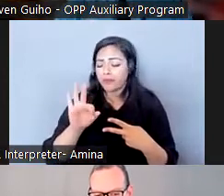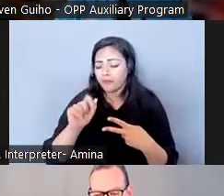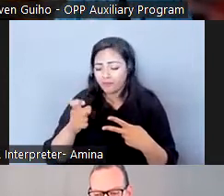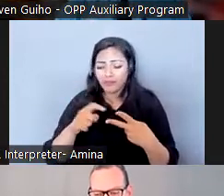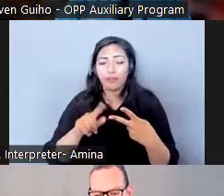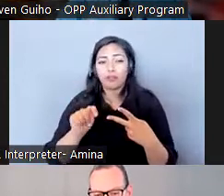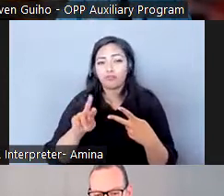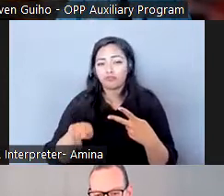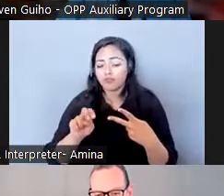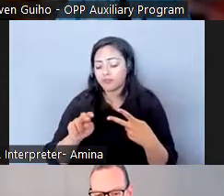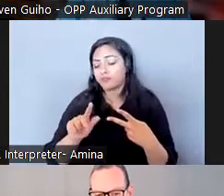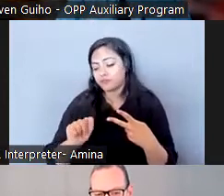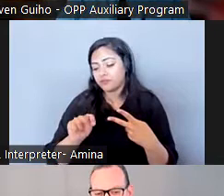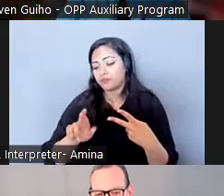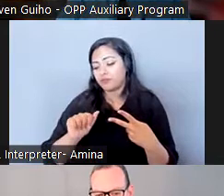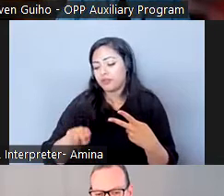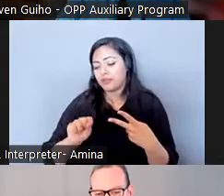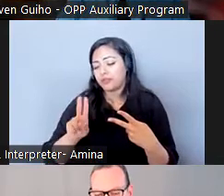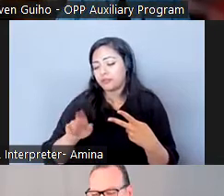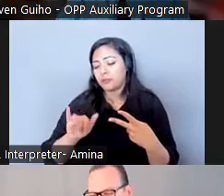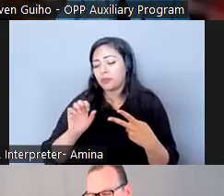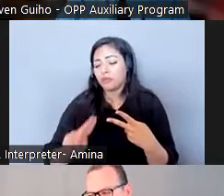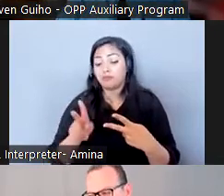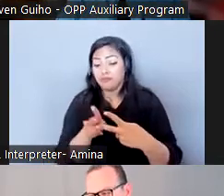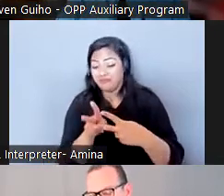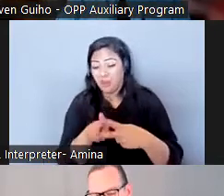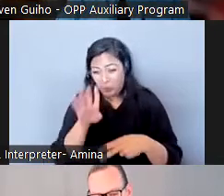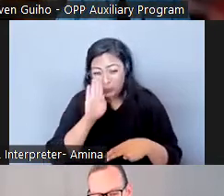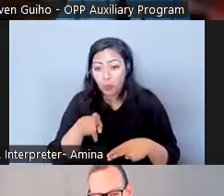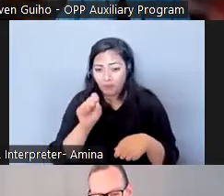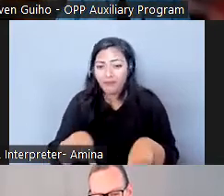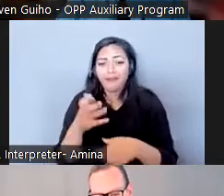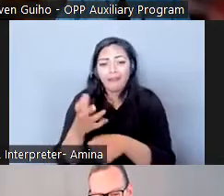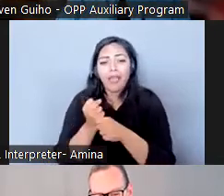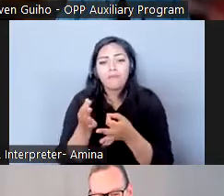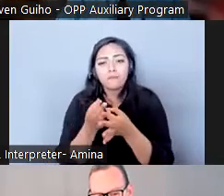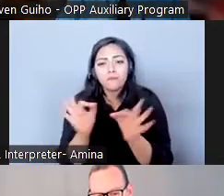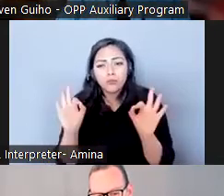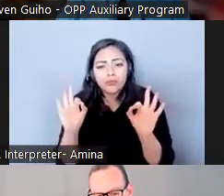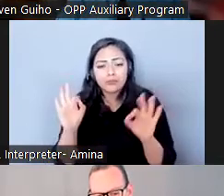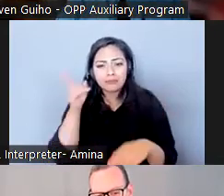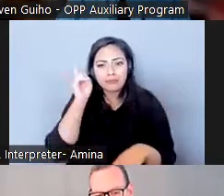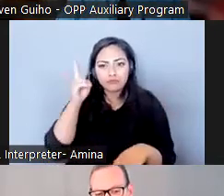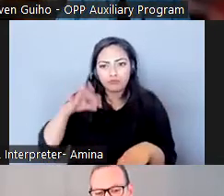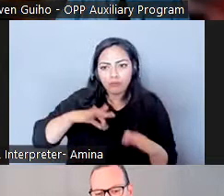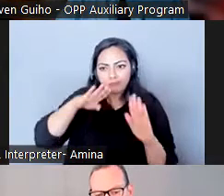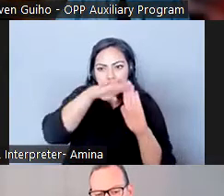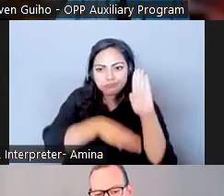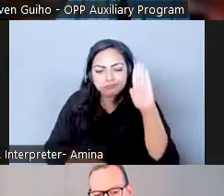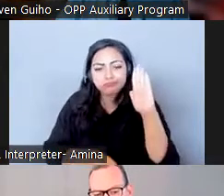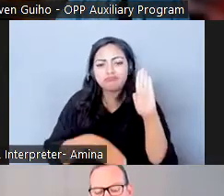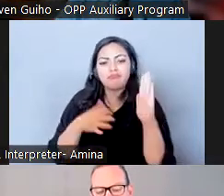check, because That's right. sometimes Yep. you don't know about your identity theft. So maybe you could just speak to that a couple seconds before we wrap